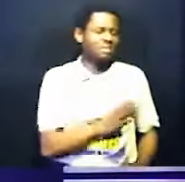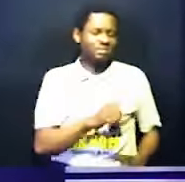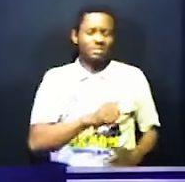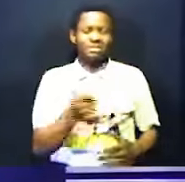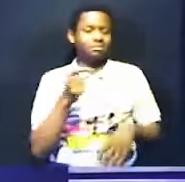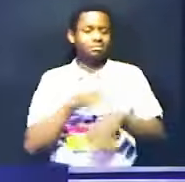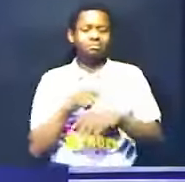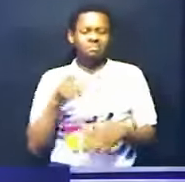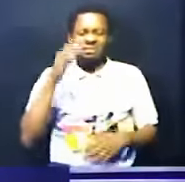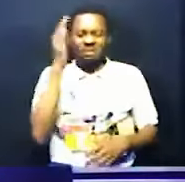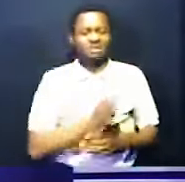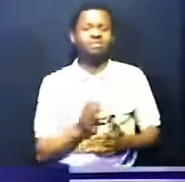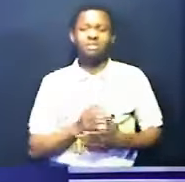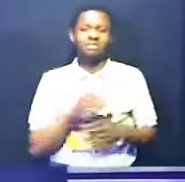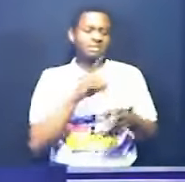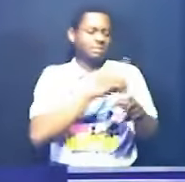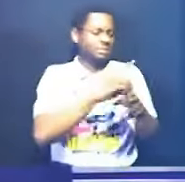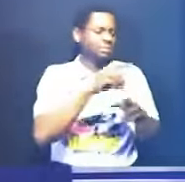disciplined him at any time. David,